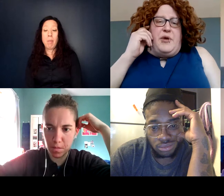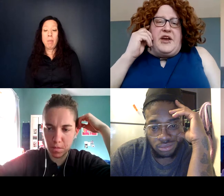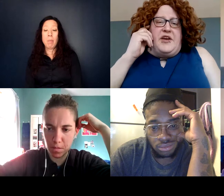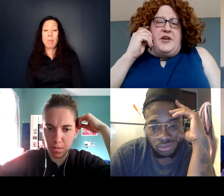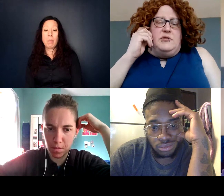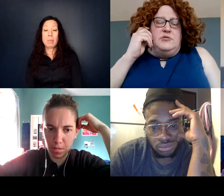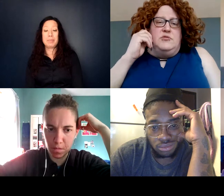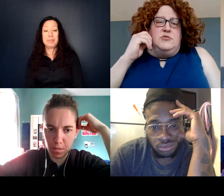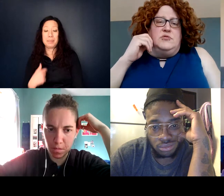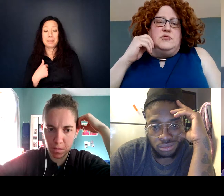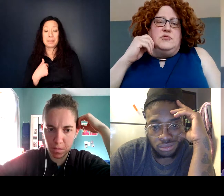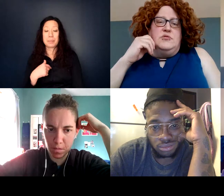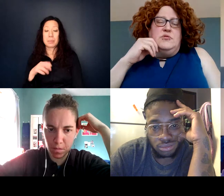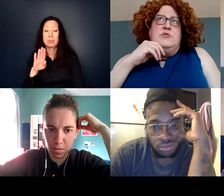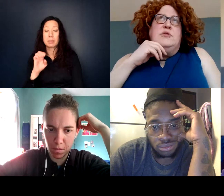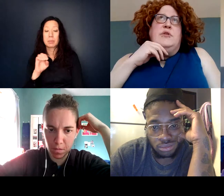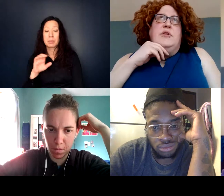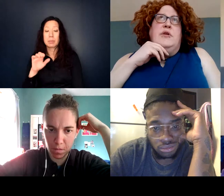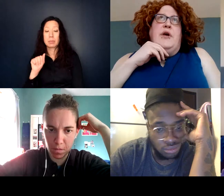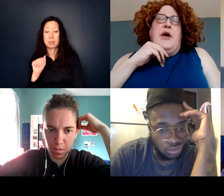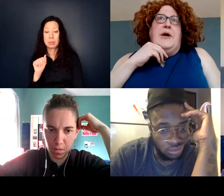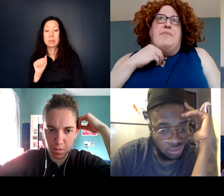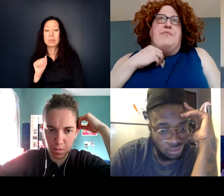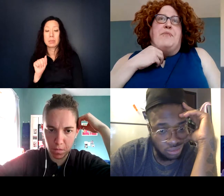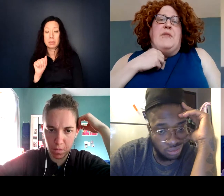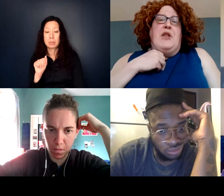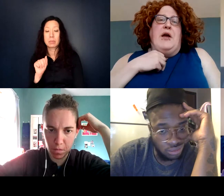Yeah, this is Becca.